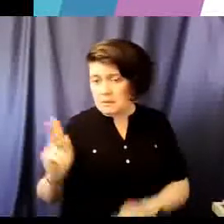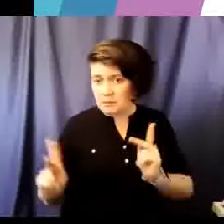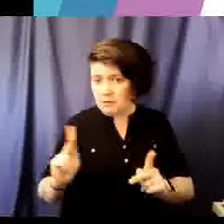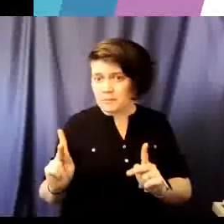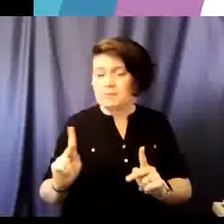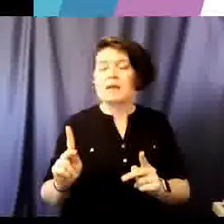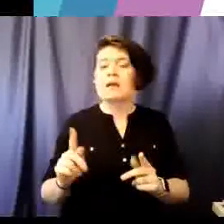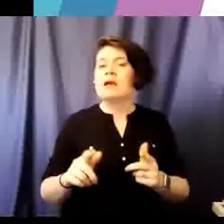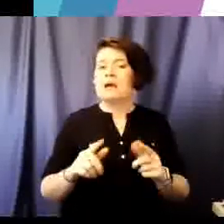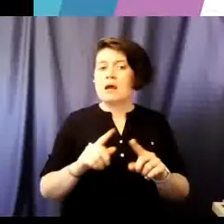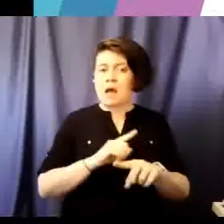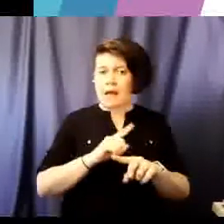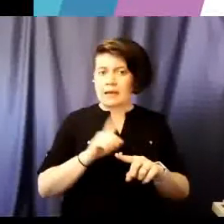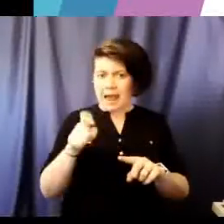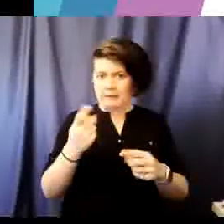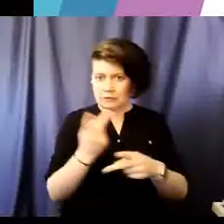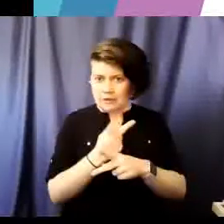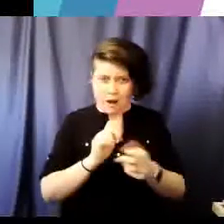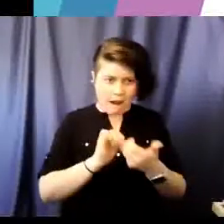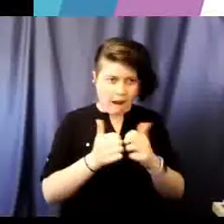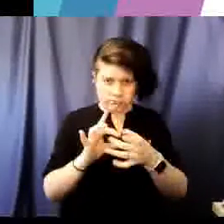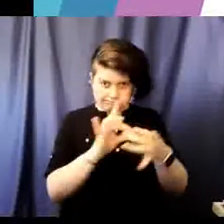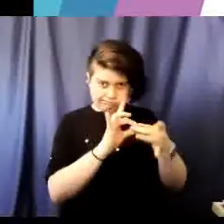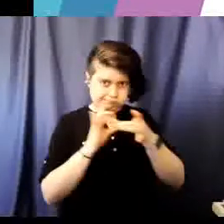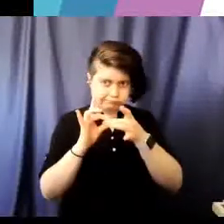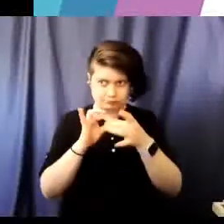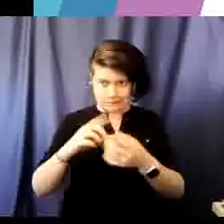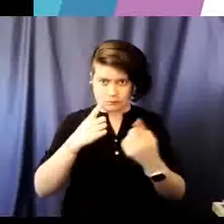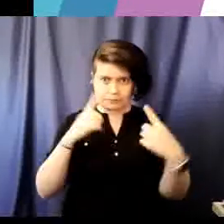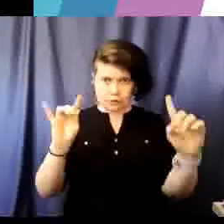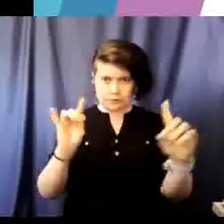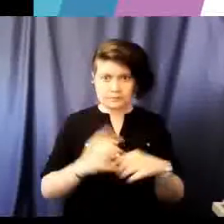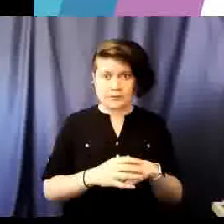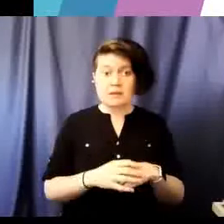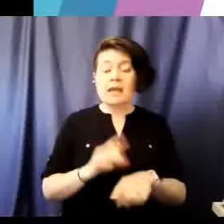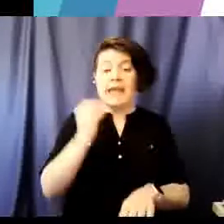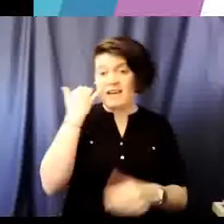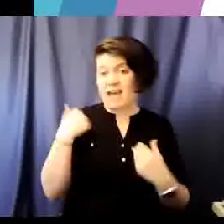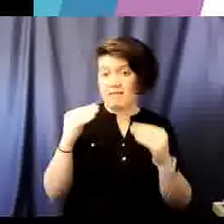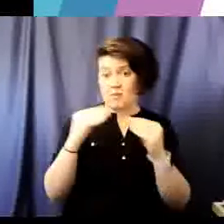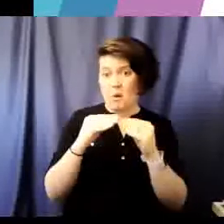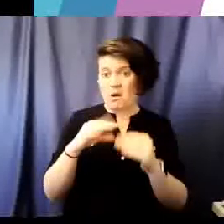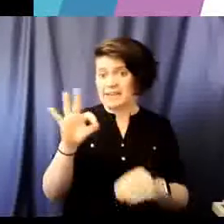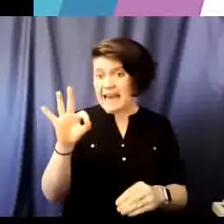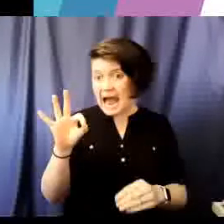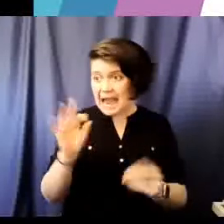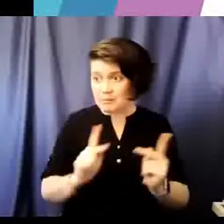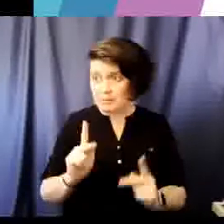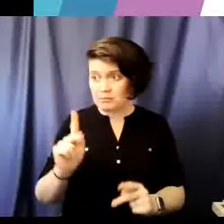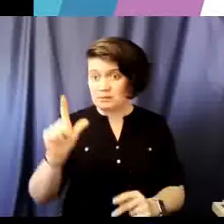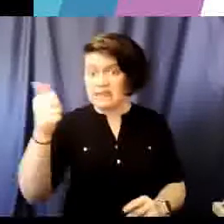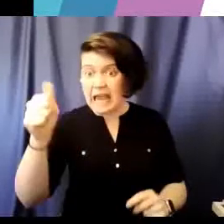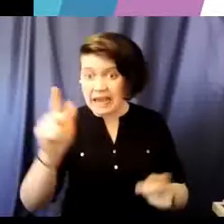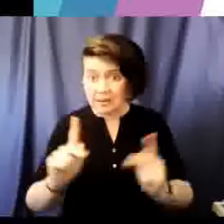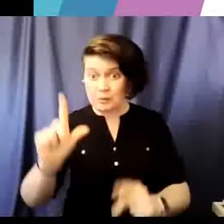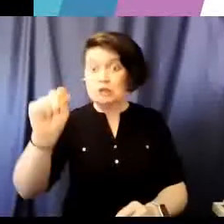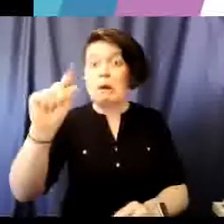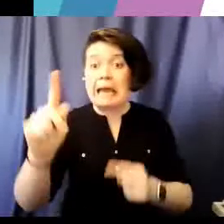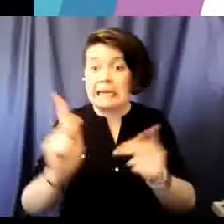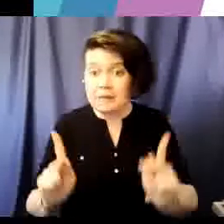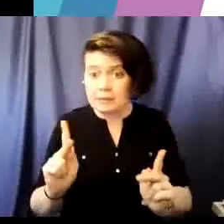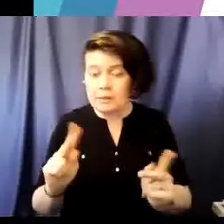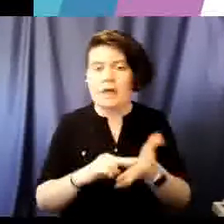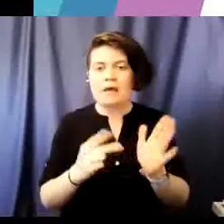determined. Any more people, however, so if you want to go to 9, 10, 20, it can be difficult for the members to form